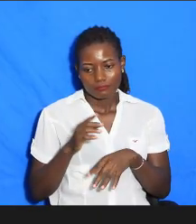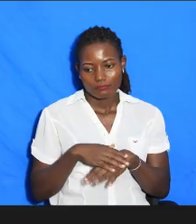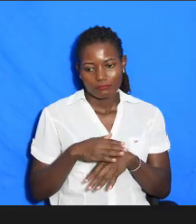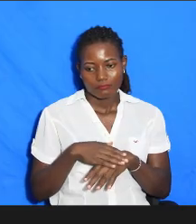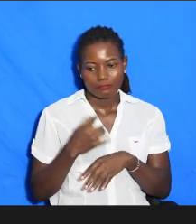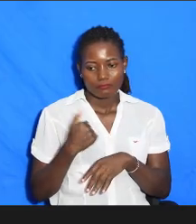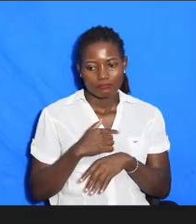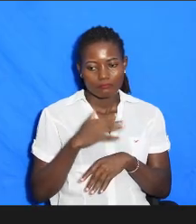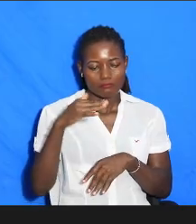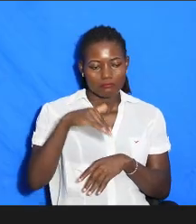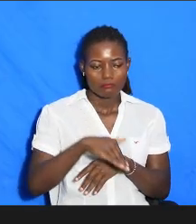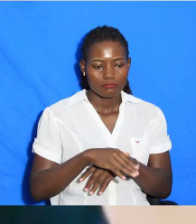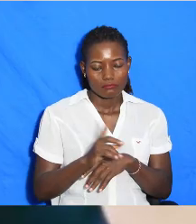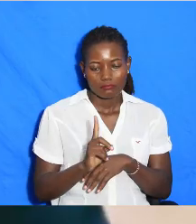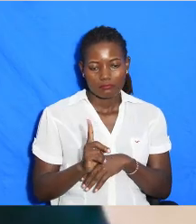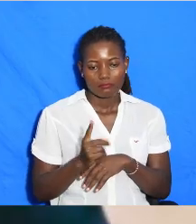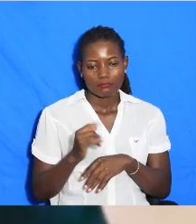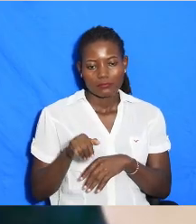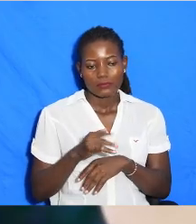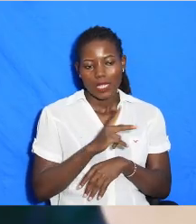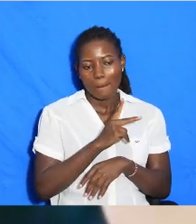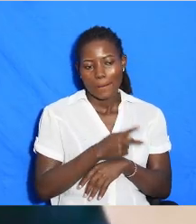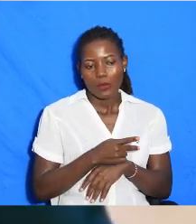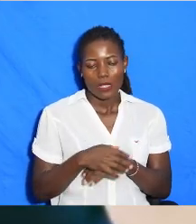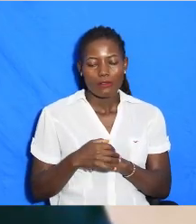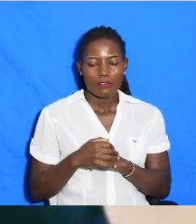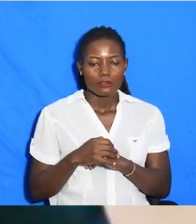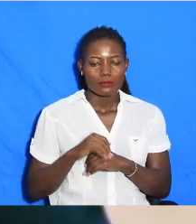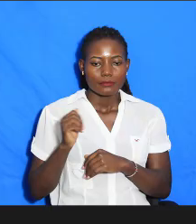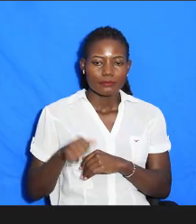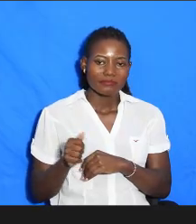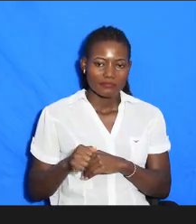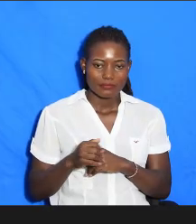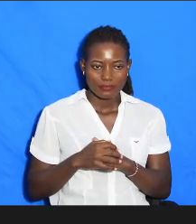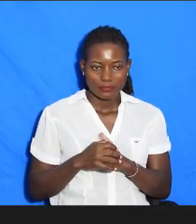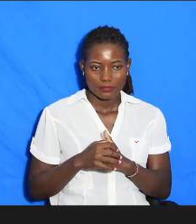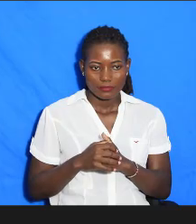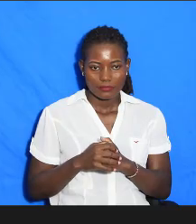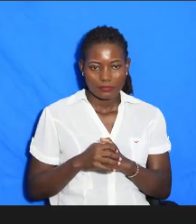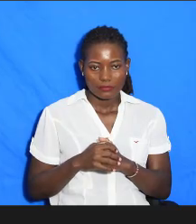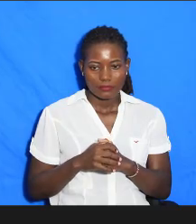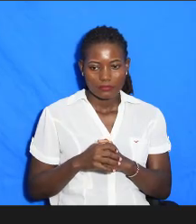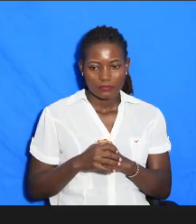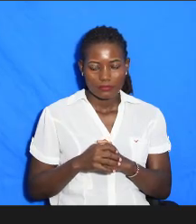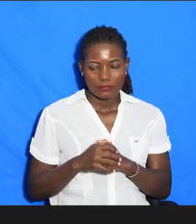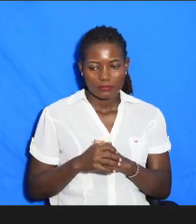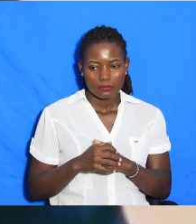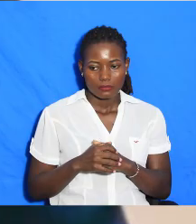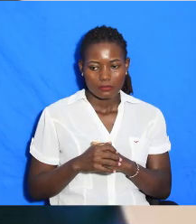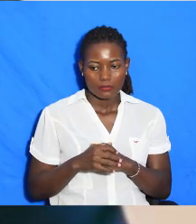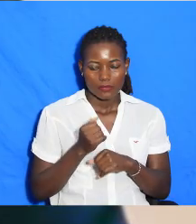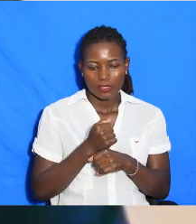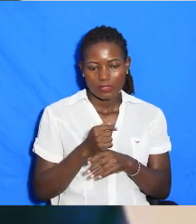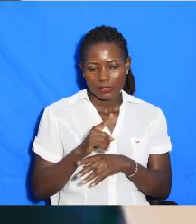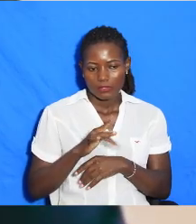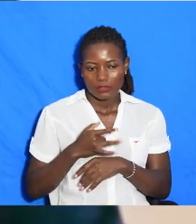bulking. Just power. Yes, just power Trying and to more get strength. power. Okay. And have Yeah. you and do you